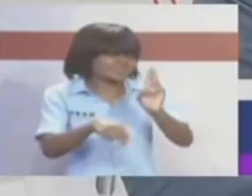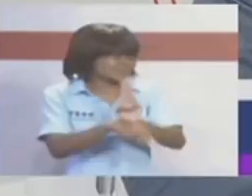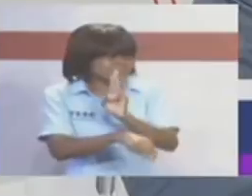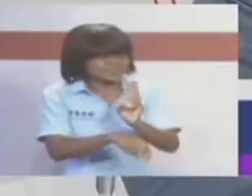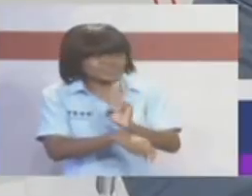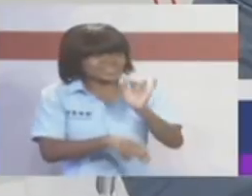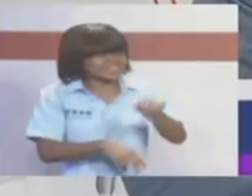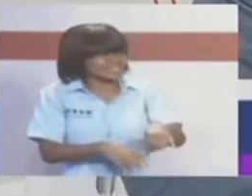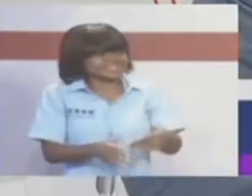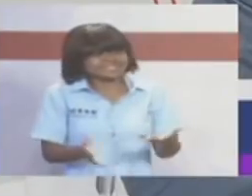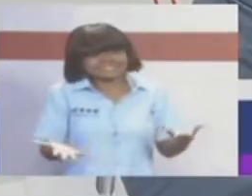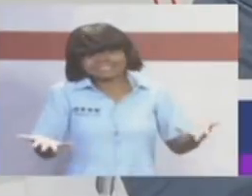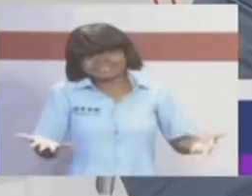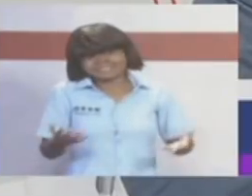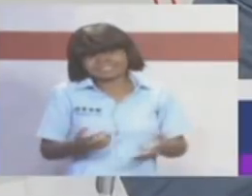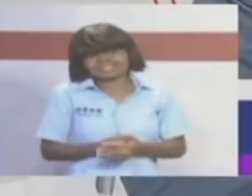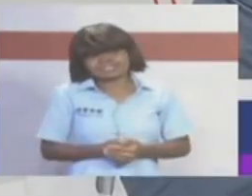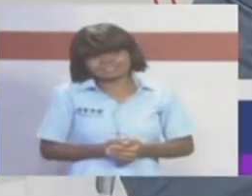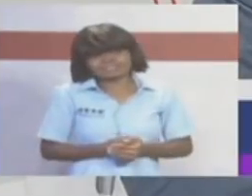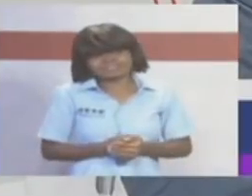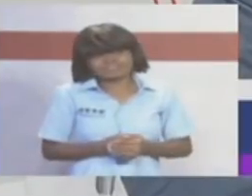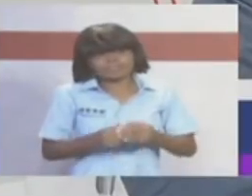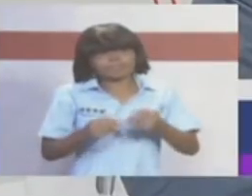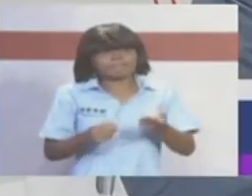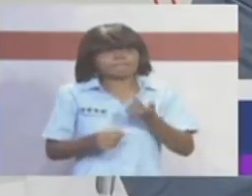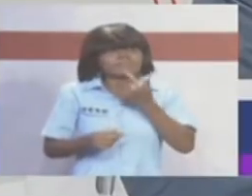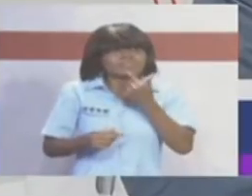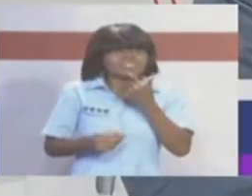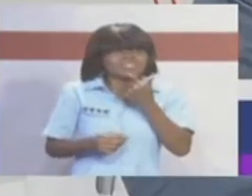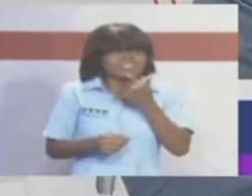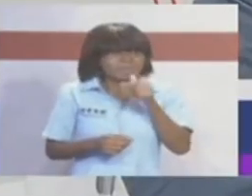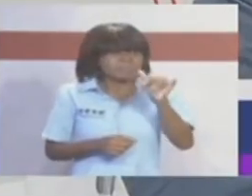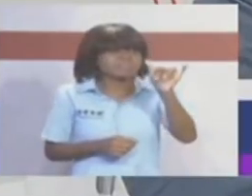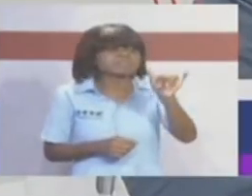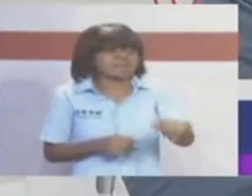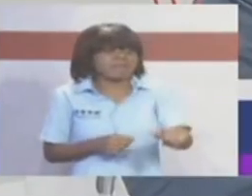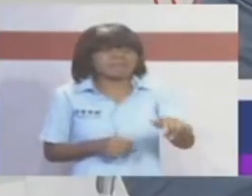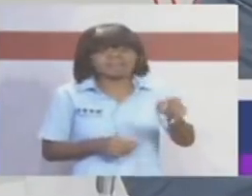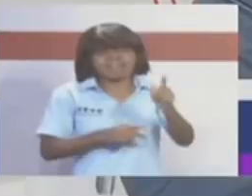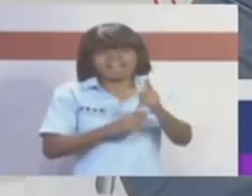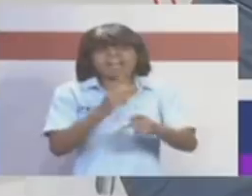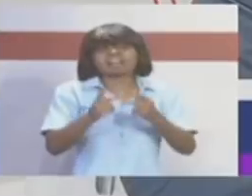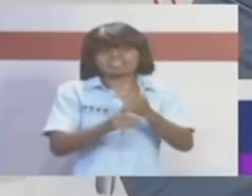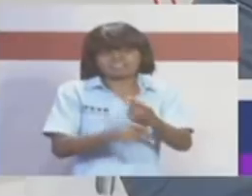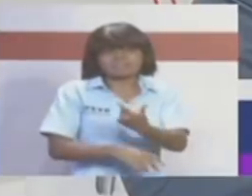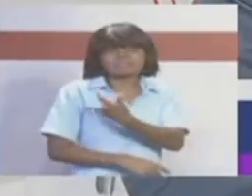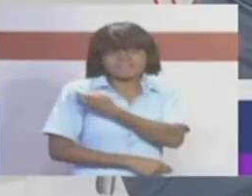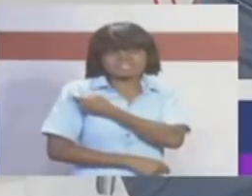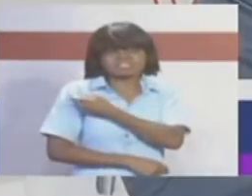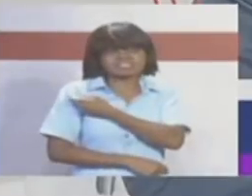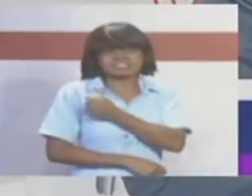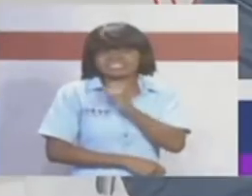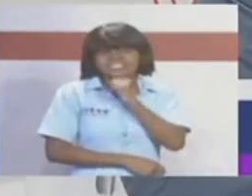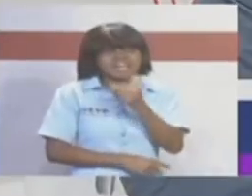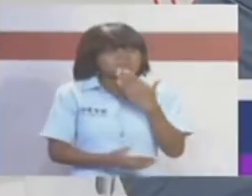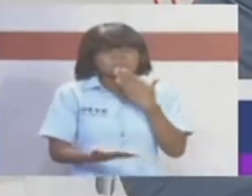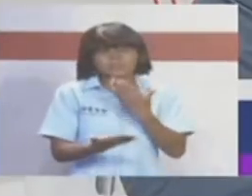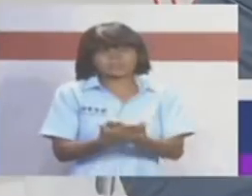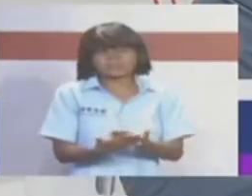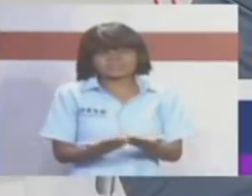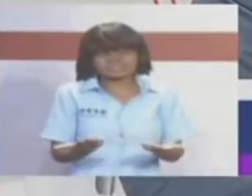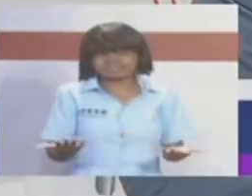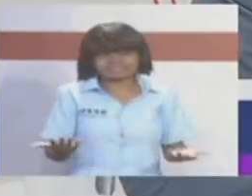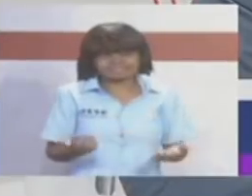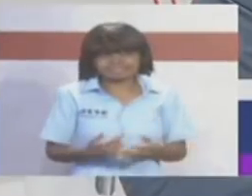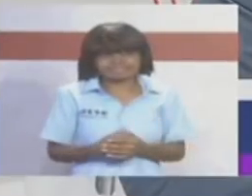about the brands and the performance given the numbers that we have and the distribution of vaccines that we have within the population at